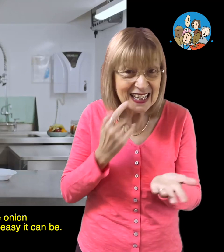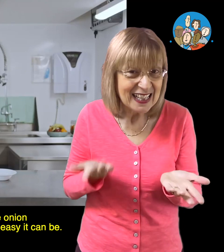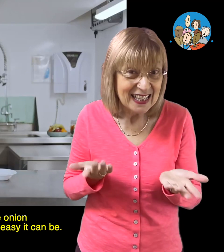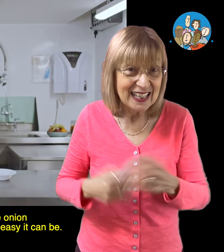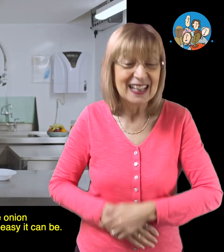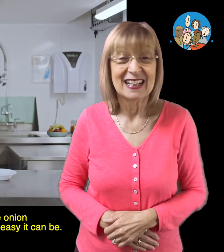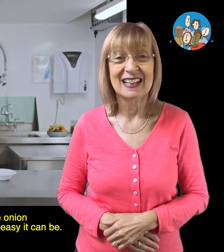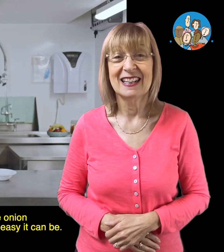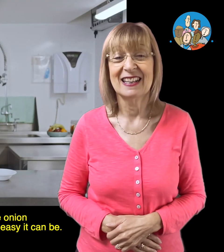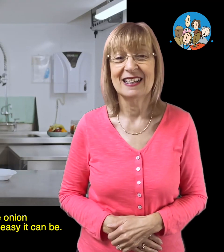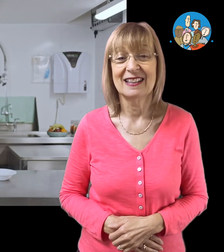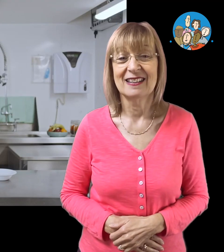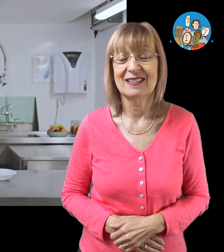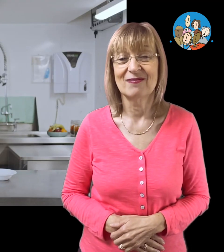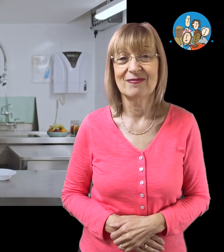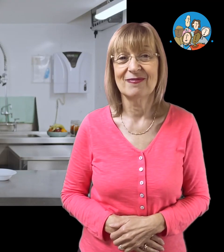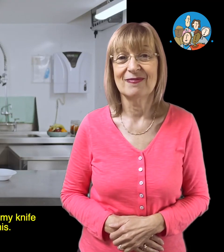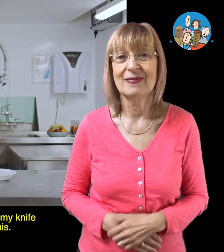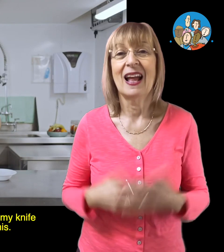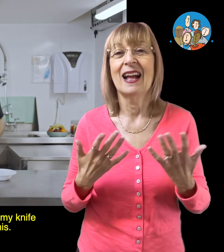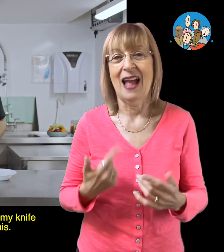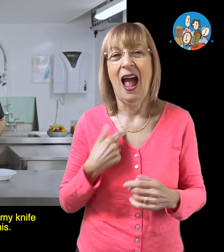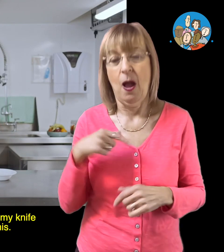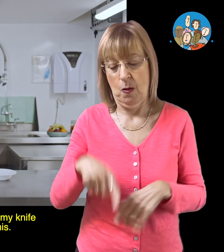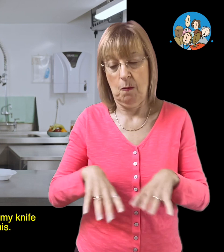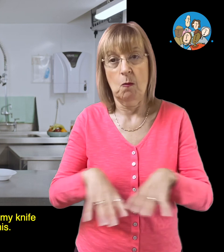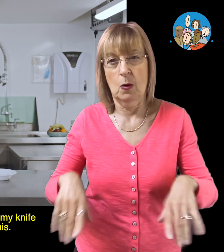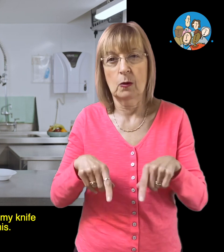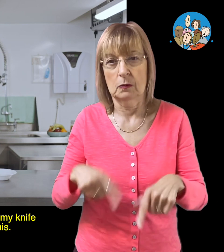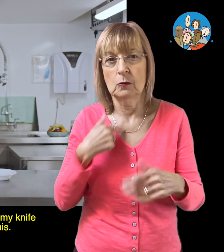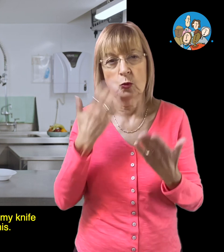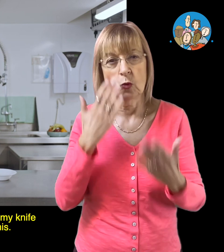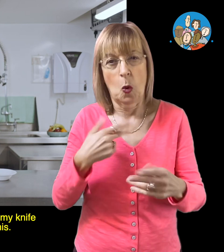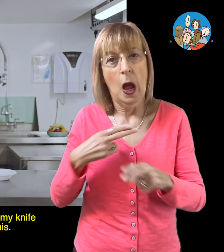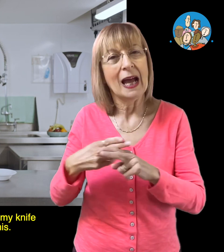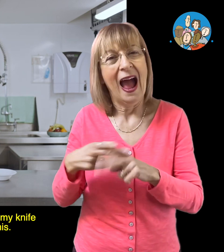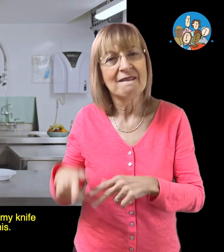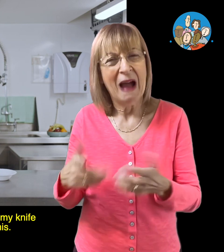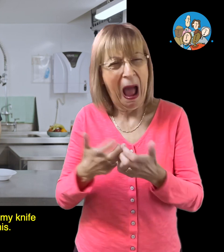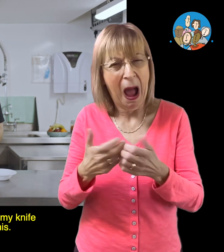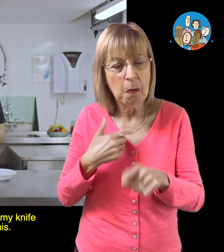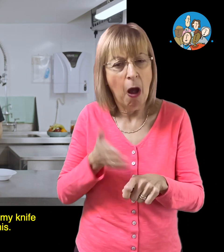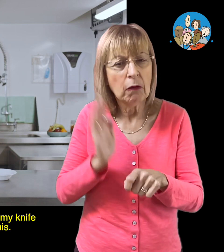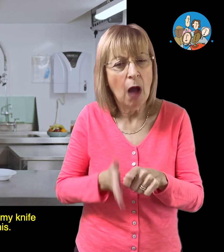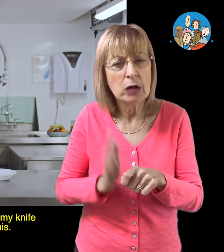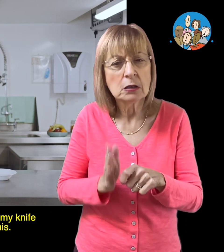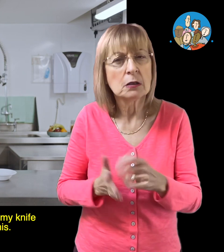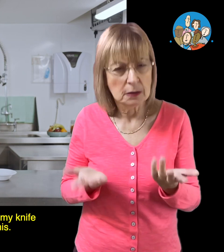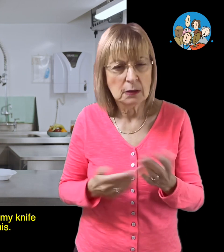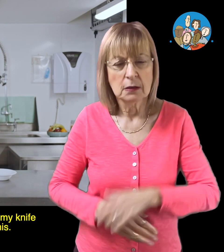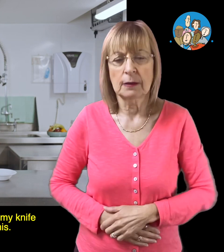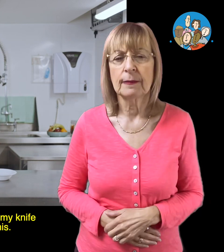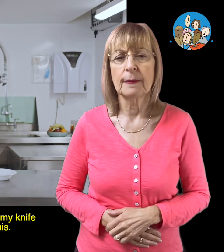and that's how easy it can be. So I'm just going to now come back to the board and my knife, and I'm going to